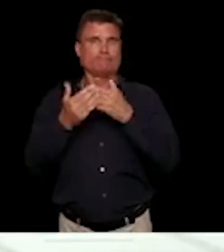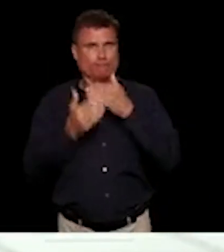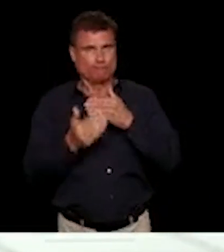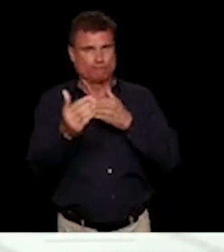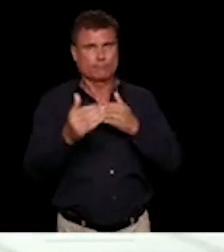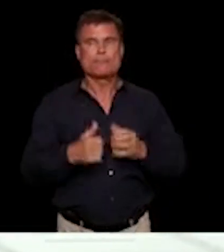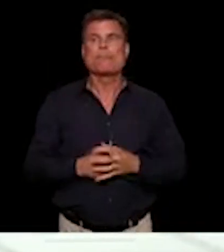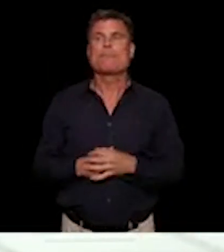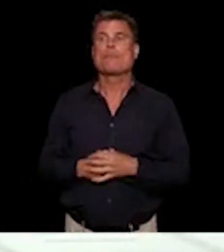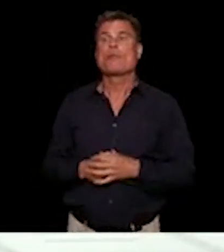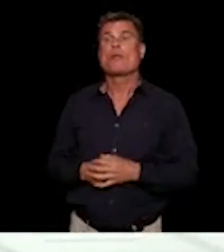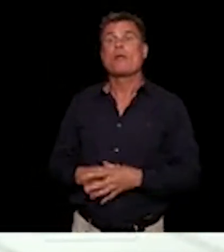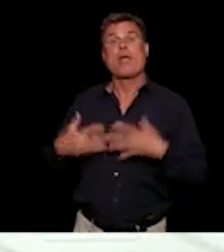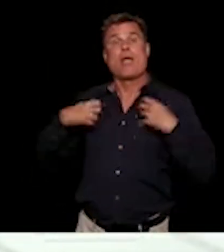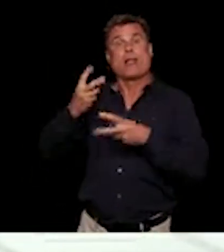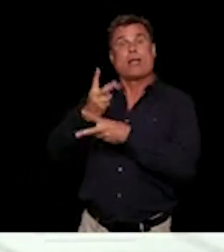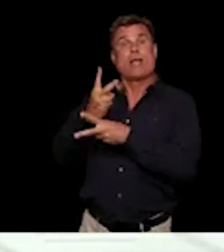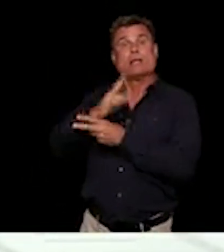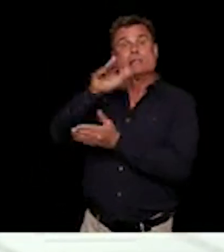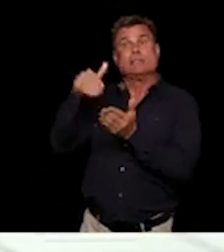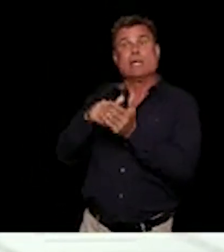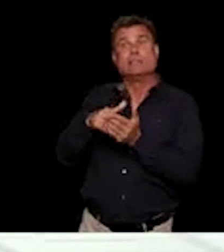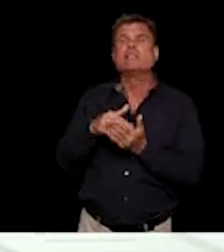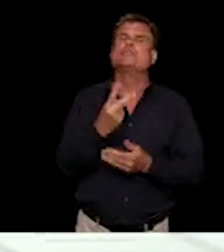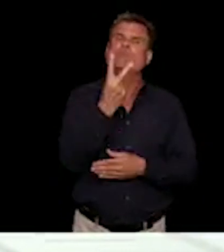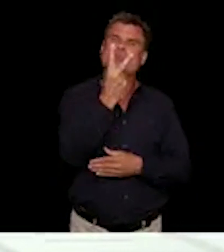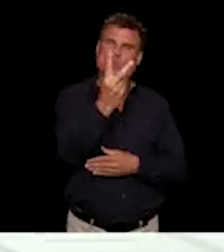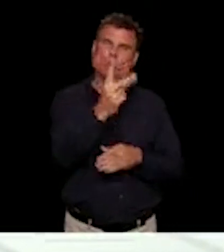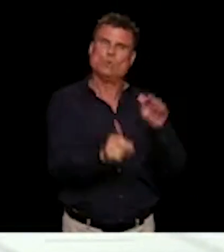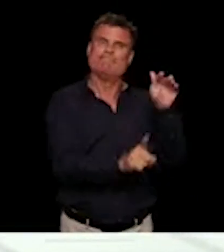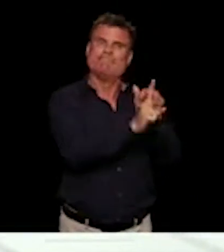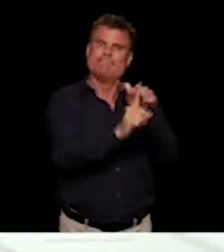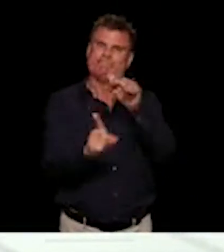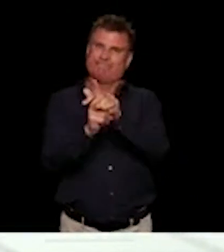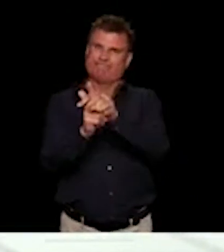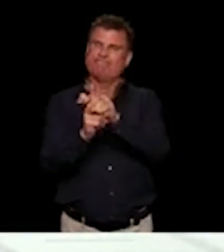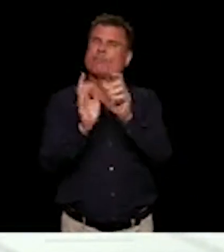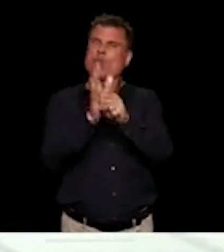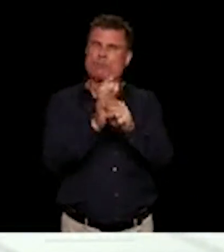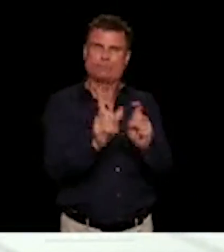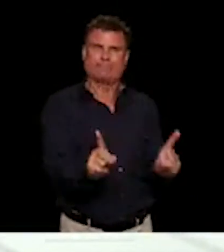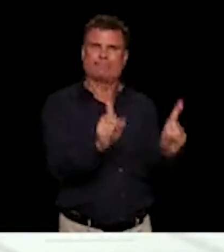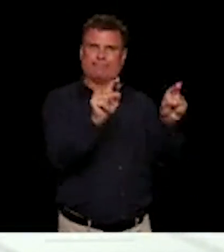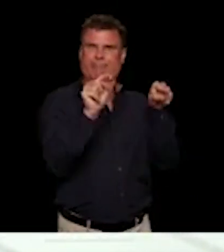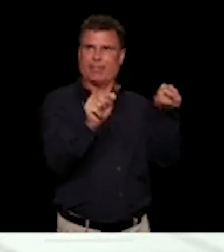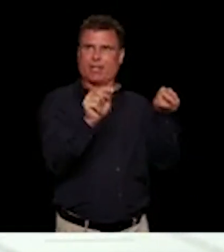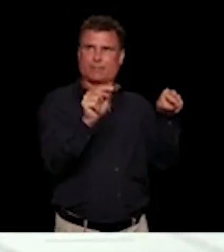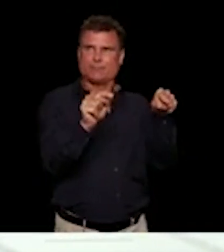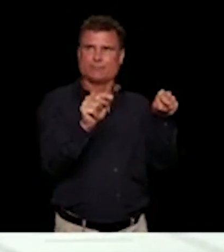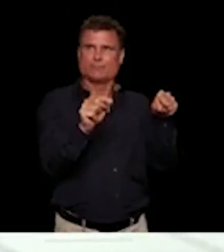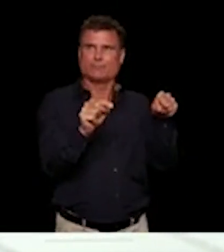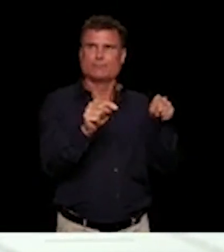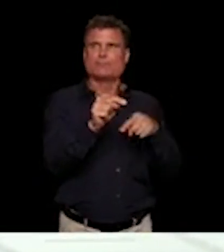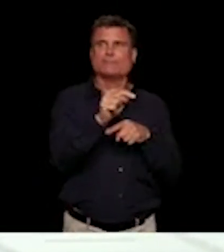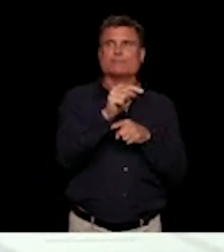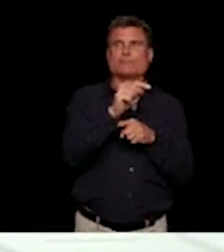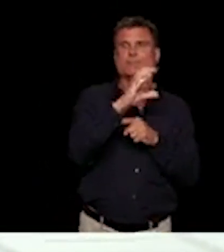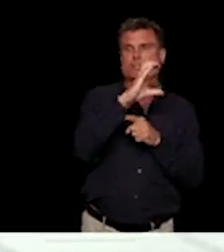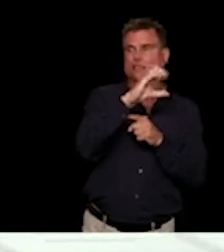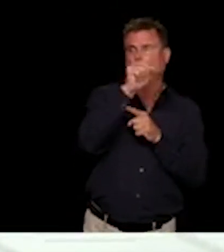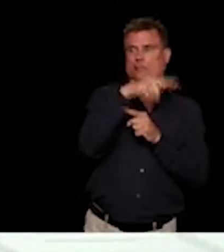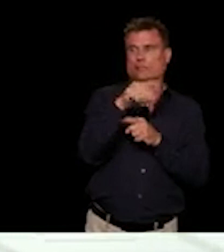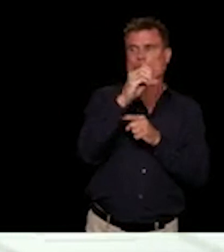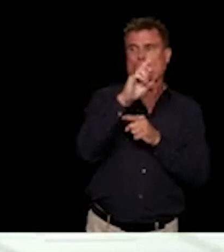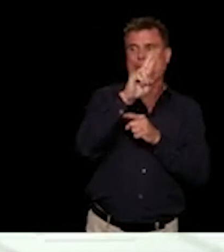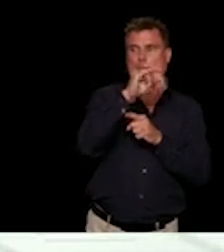Fraser Health Region and the Arbutus Care Centre in the Vancouver Coastal Health Region, bringing the total to 10 active outbreaks in the